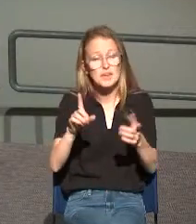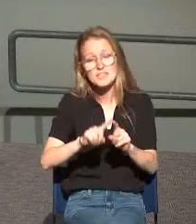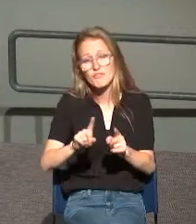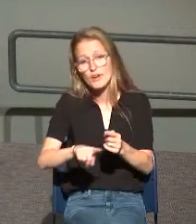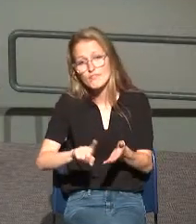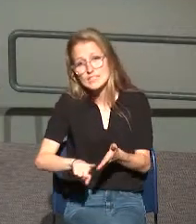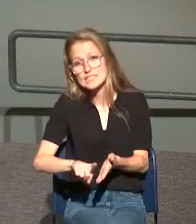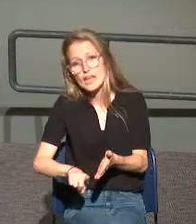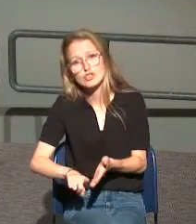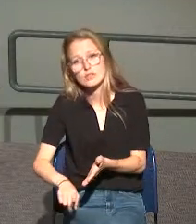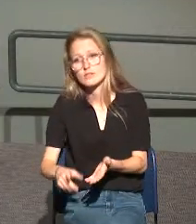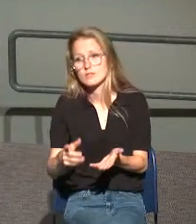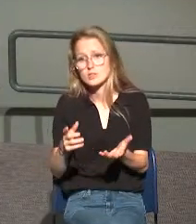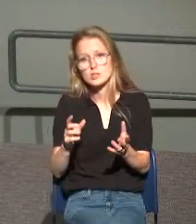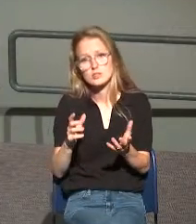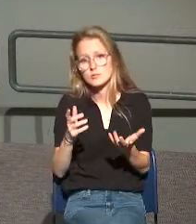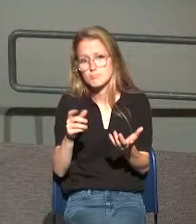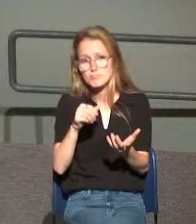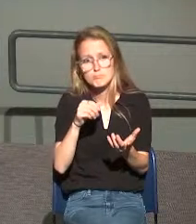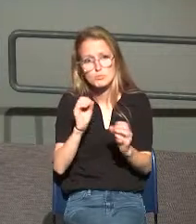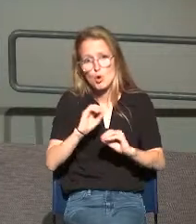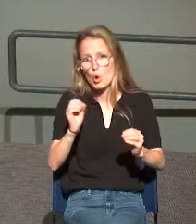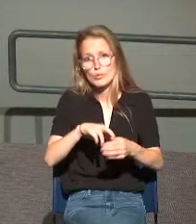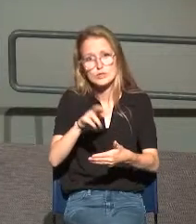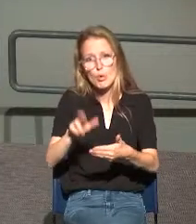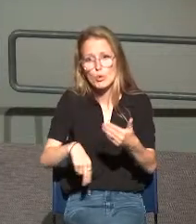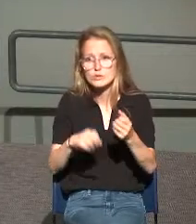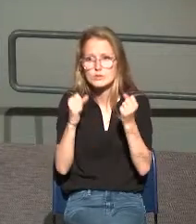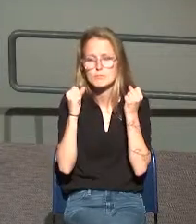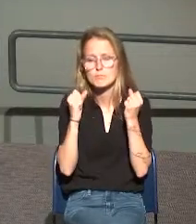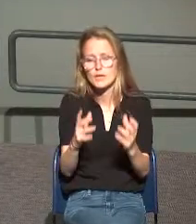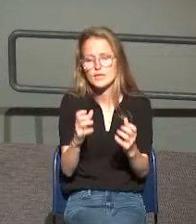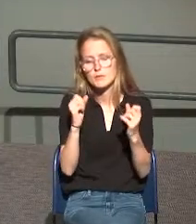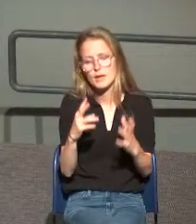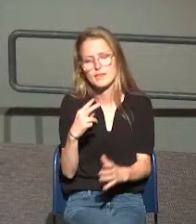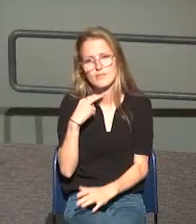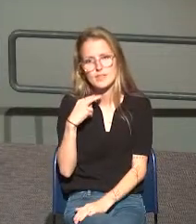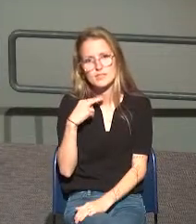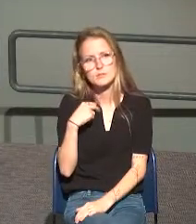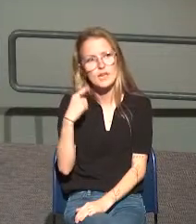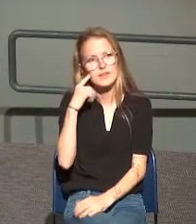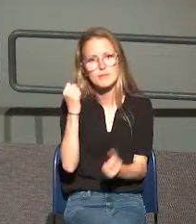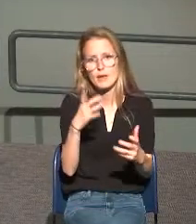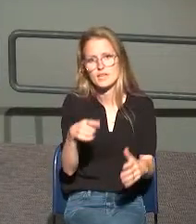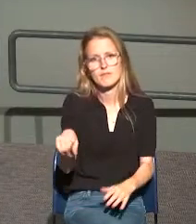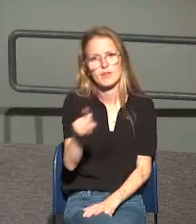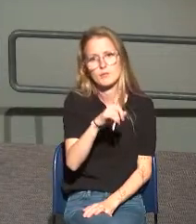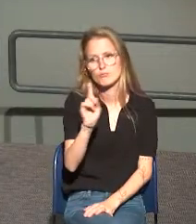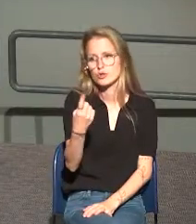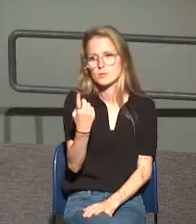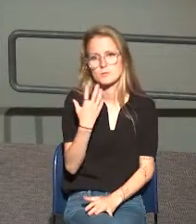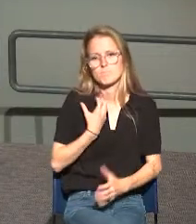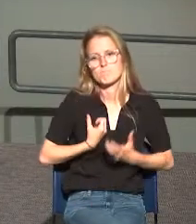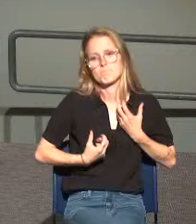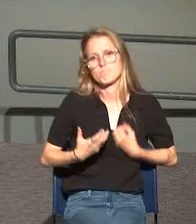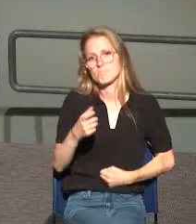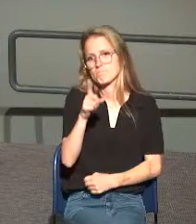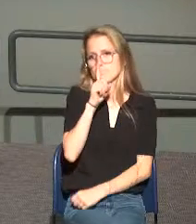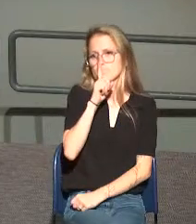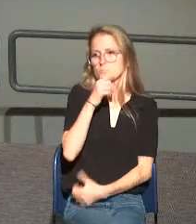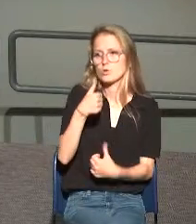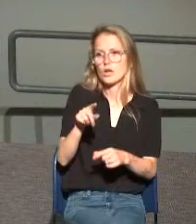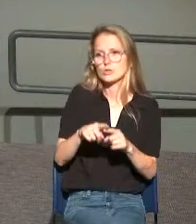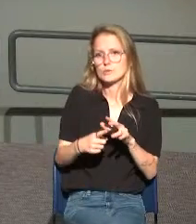stonewalling. There were dozens of victims. I think many of them never came forward and just tried to disappear.